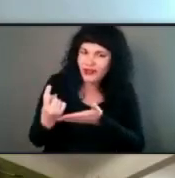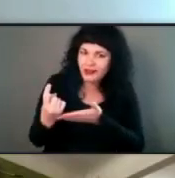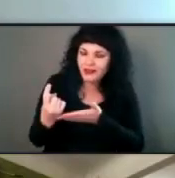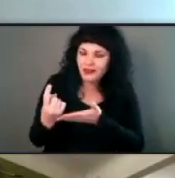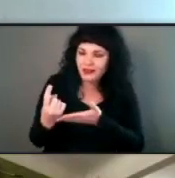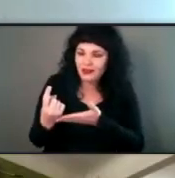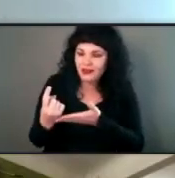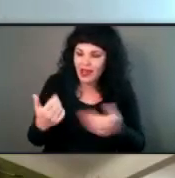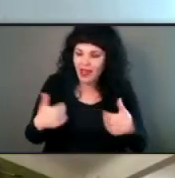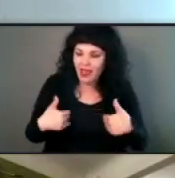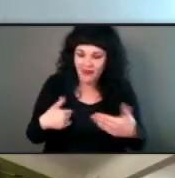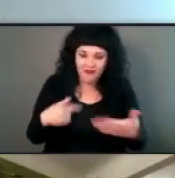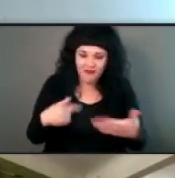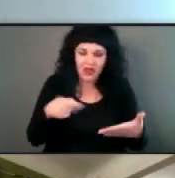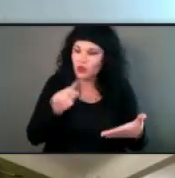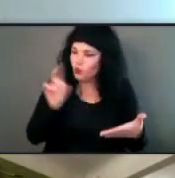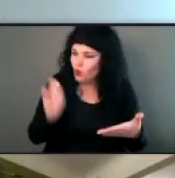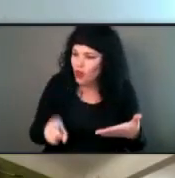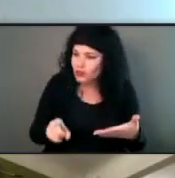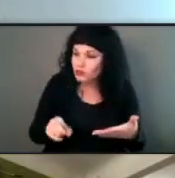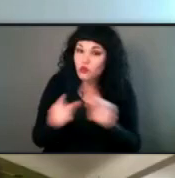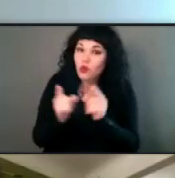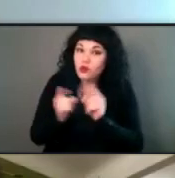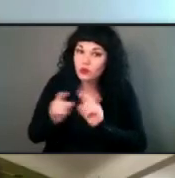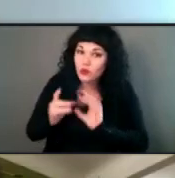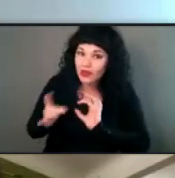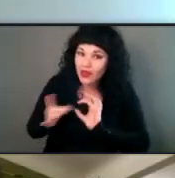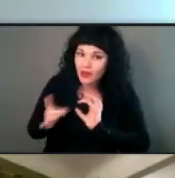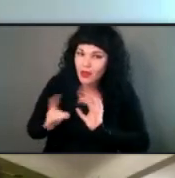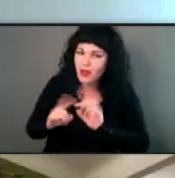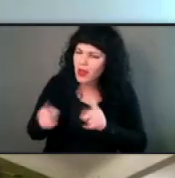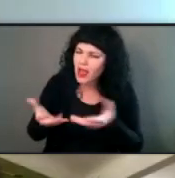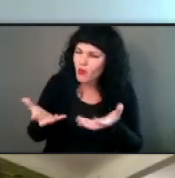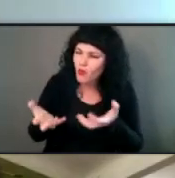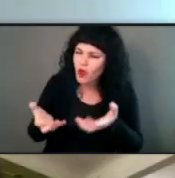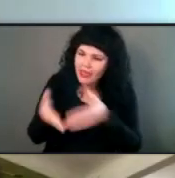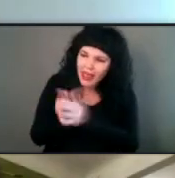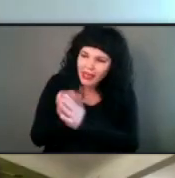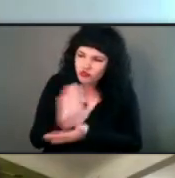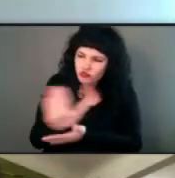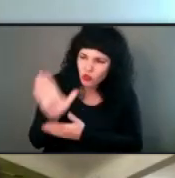comment. So, but I know that you all have thoughts on this.